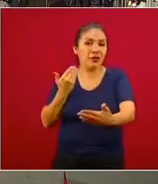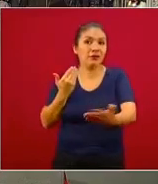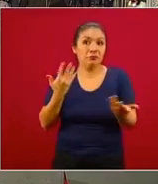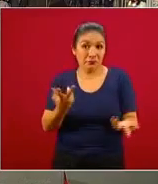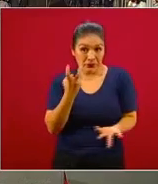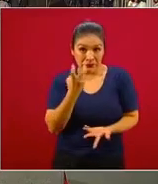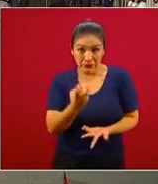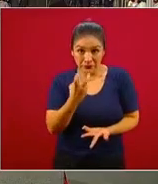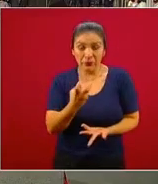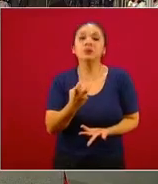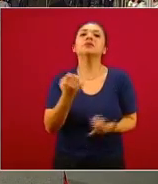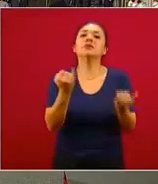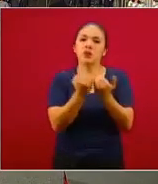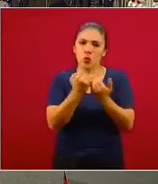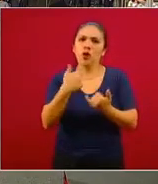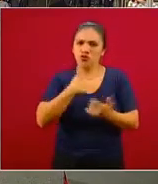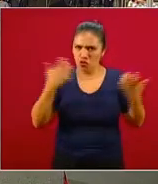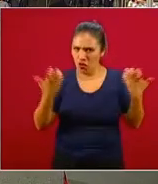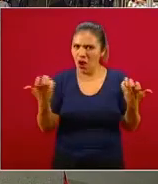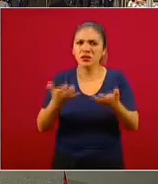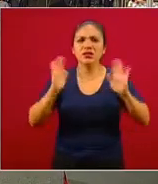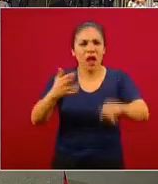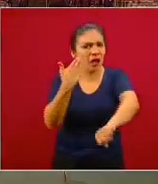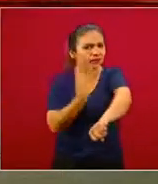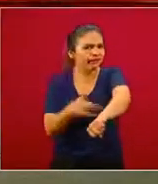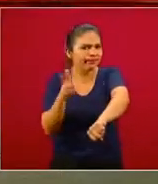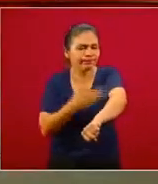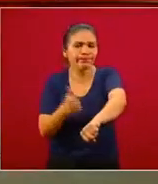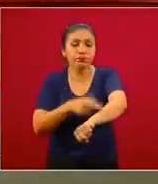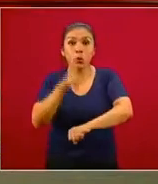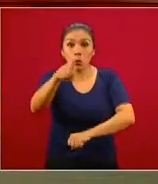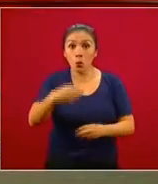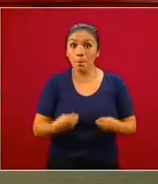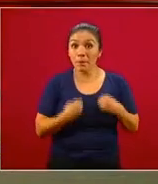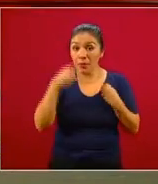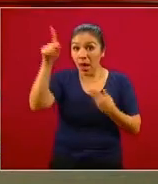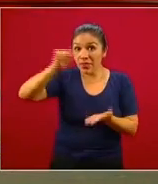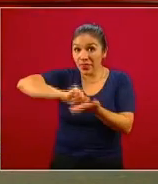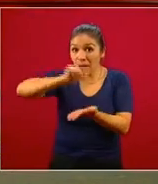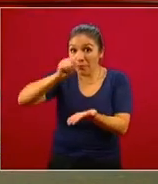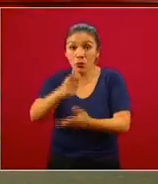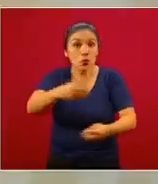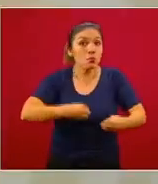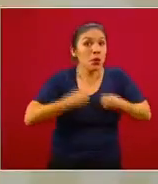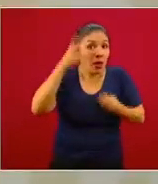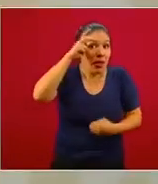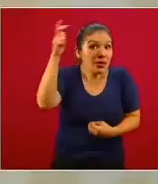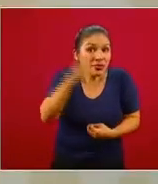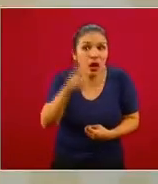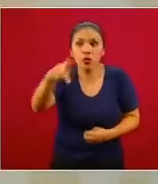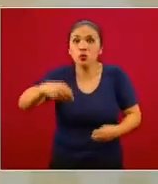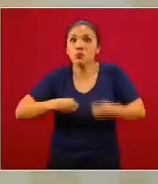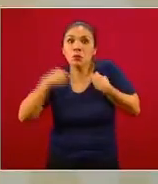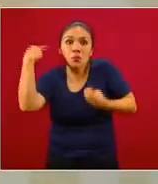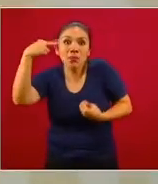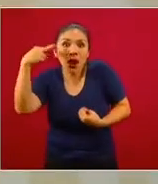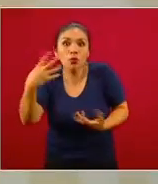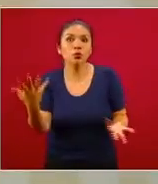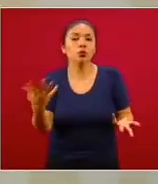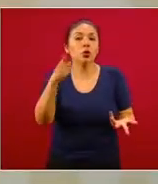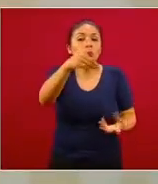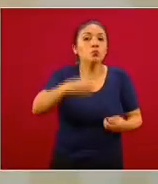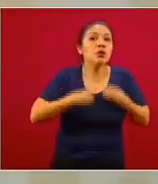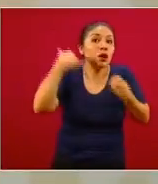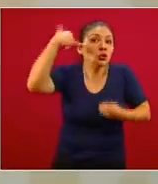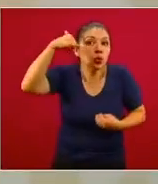to vamos a hacer, have confirmed ya lo estoy cases. haciendo en este momento, So we dejando en want to claro, make it si usted very vive en clear. If you Tamaulipas, si live in usted vive en Hidalgo, if Hidalgo, you live in si usted vive en Tamaulipas, if you Veracruz, live in si usted Veracruz, if vive you